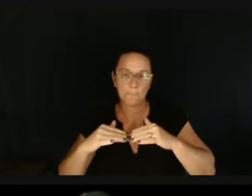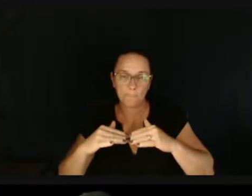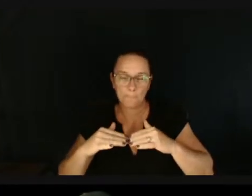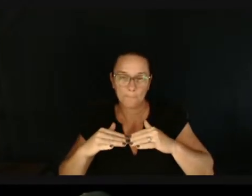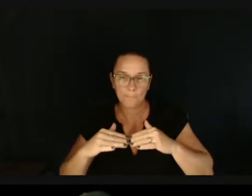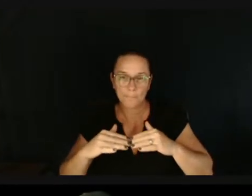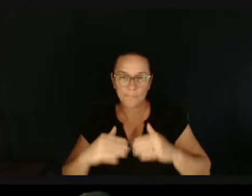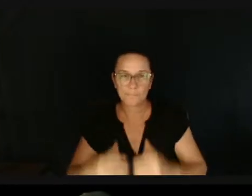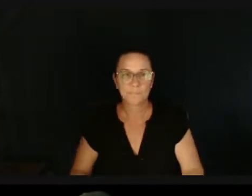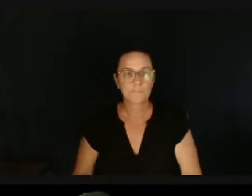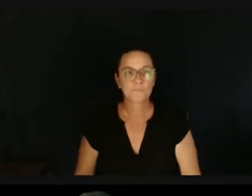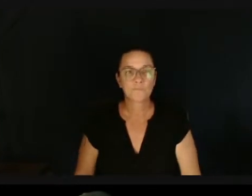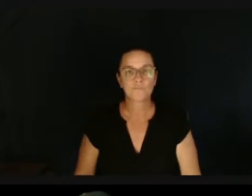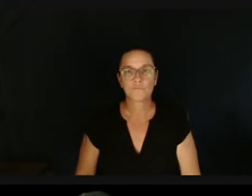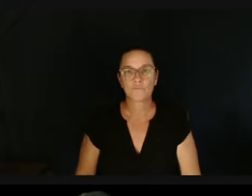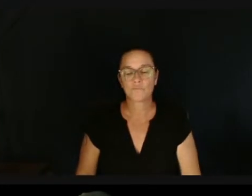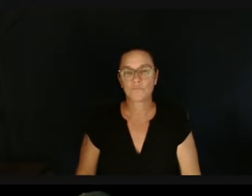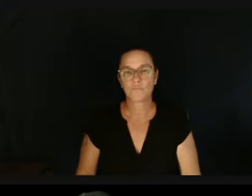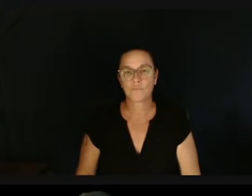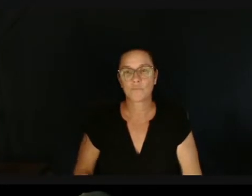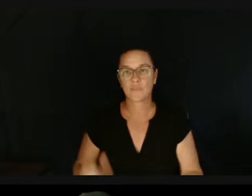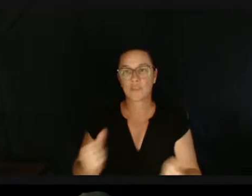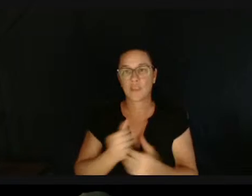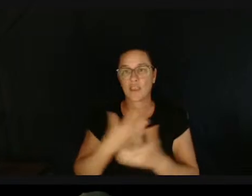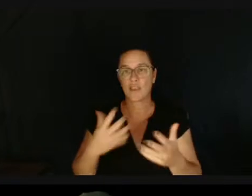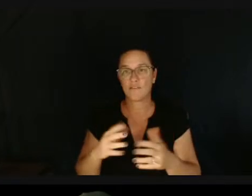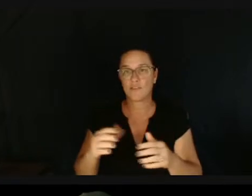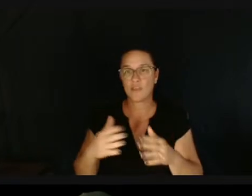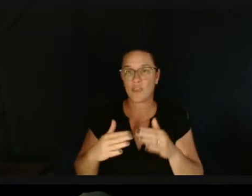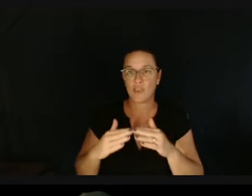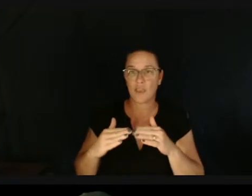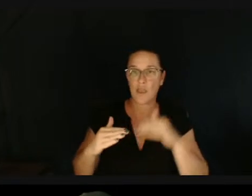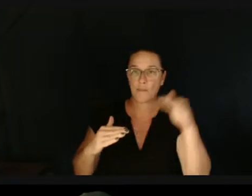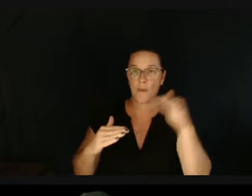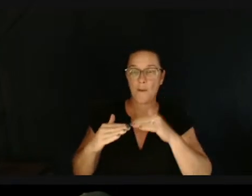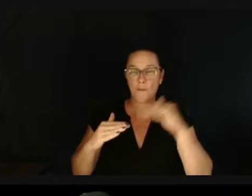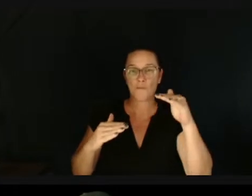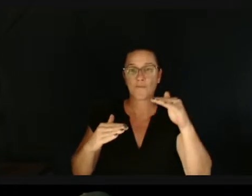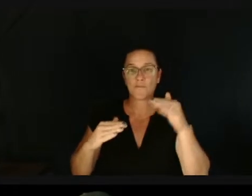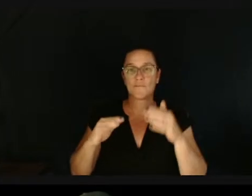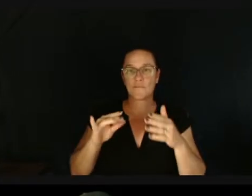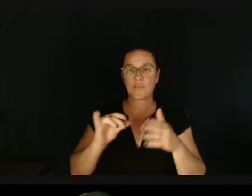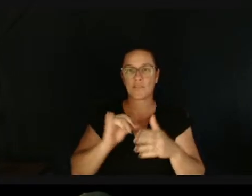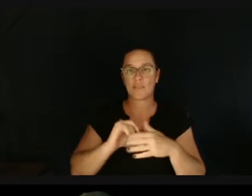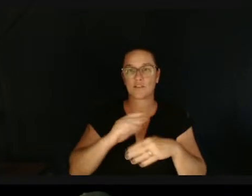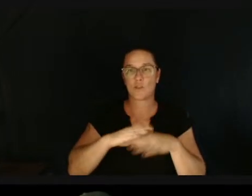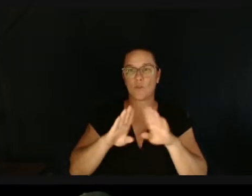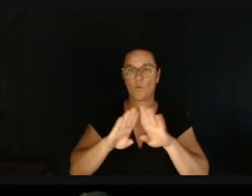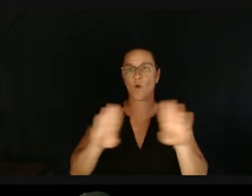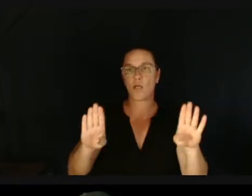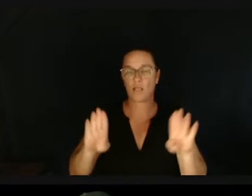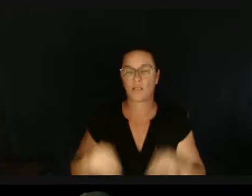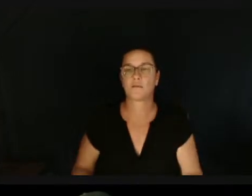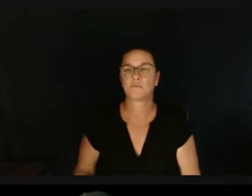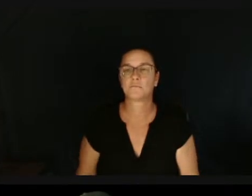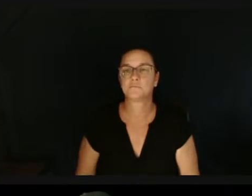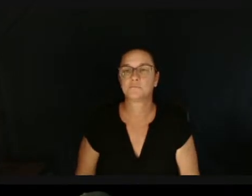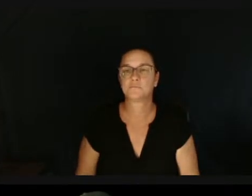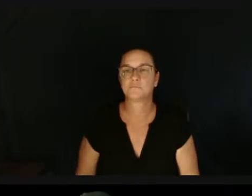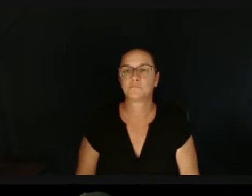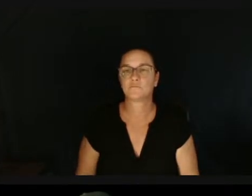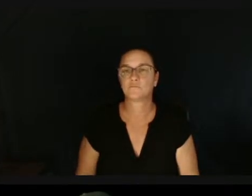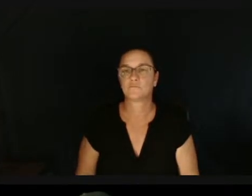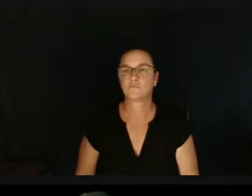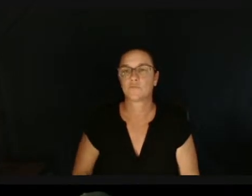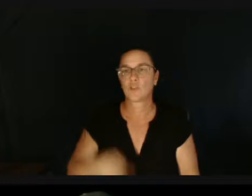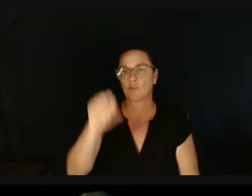edge of it right there, whereas everything above it here is that apron on the wall of the crater right there. And so this is the